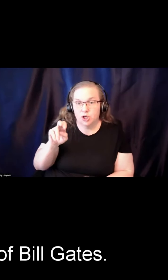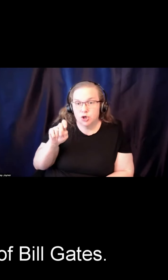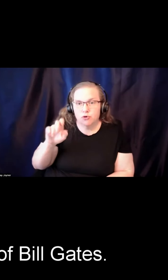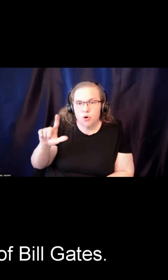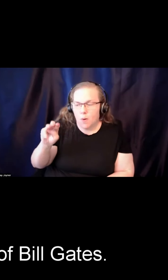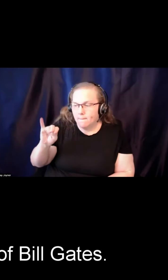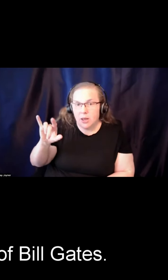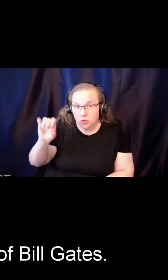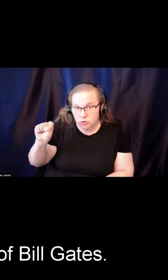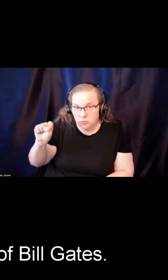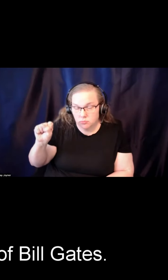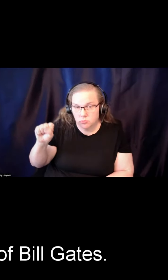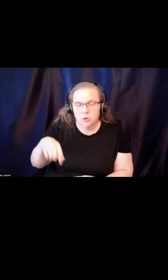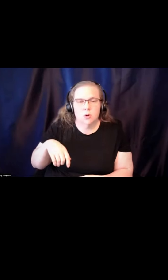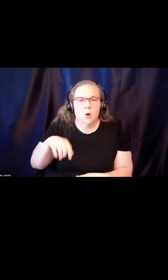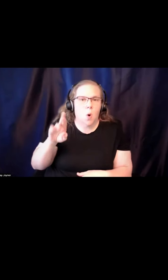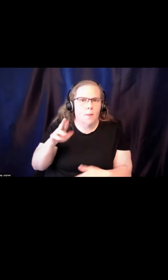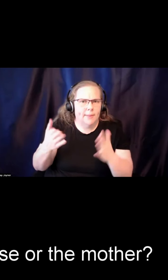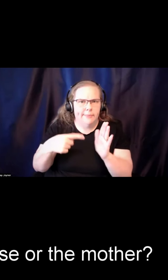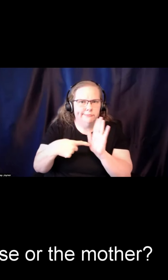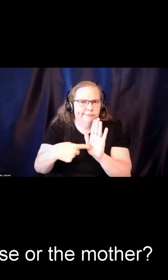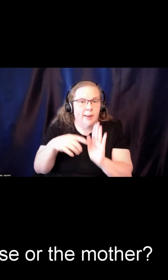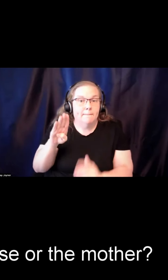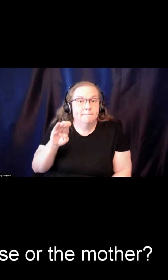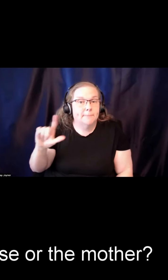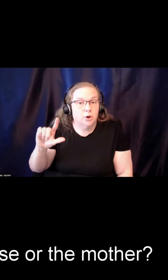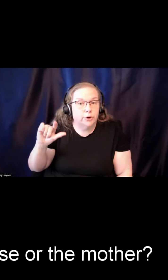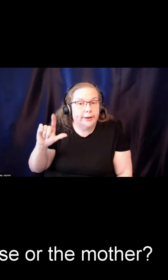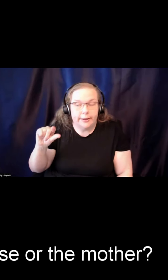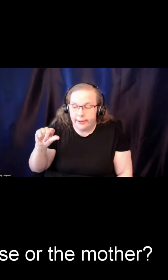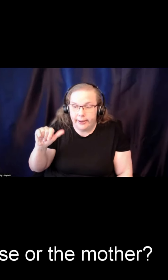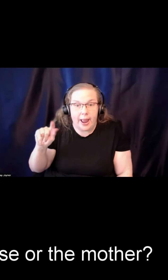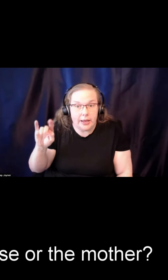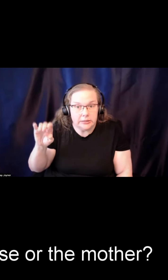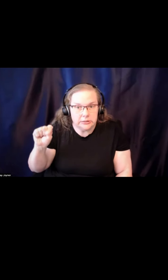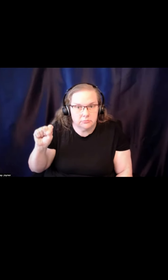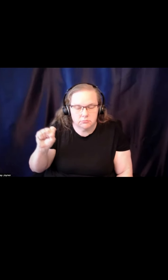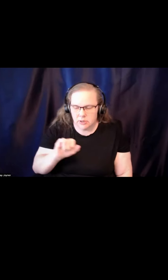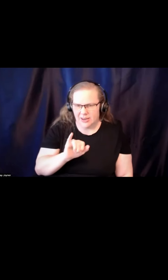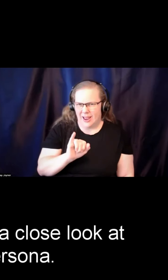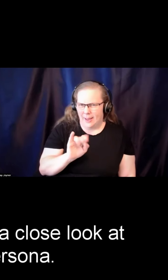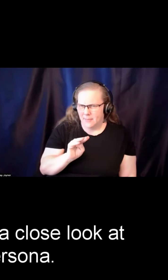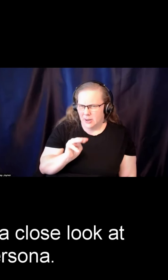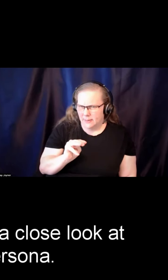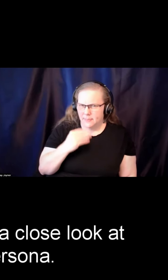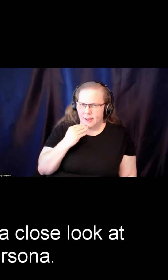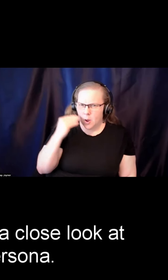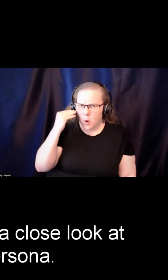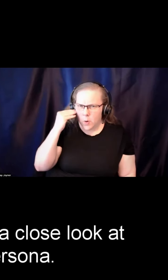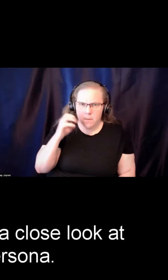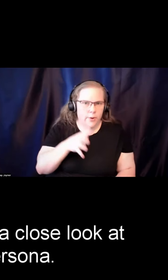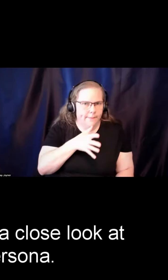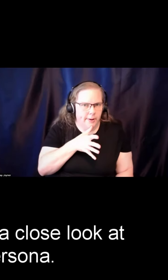Union, or a premonition of Bill Gates. Would IBM be the house or the mother? But